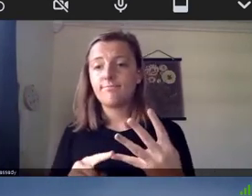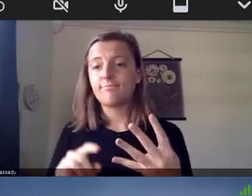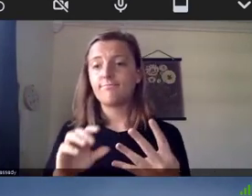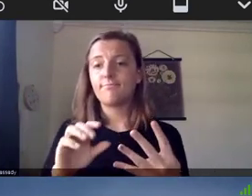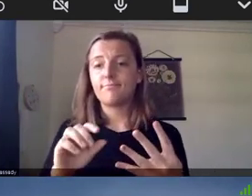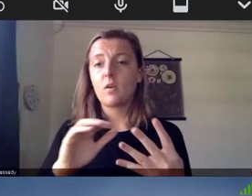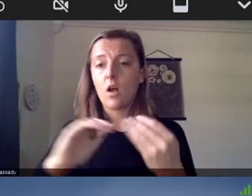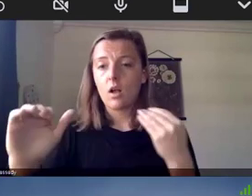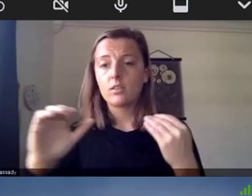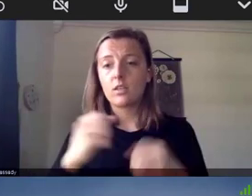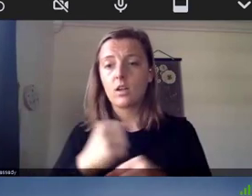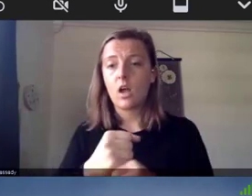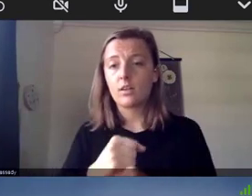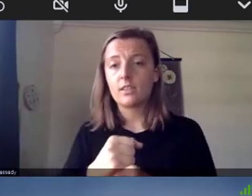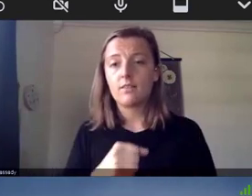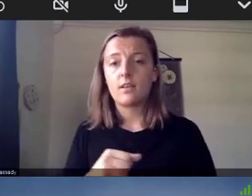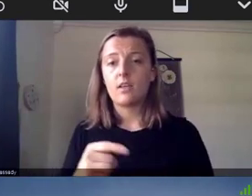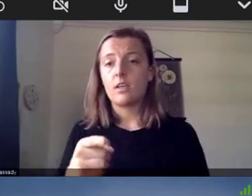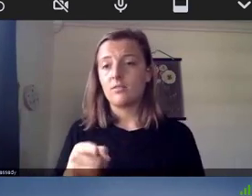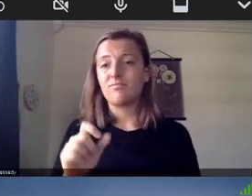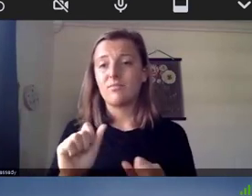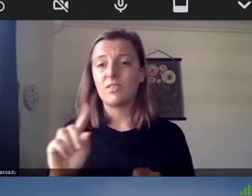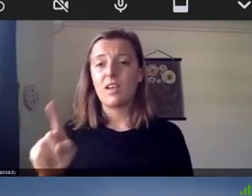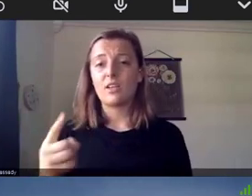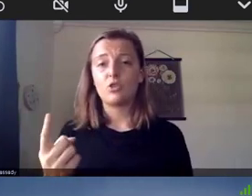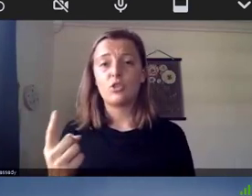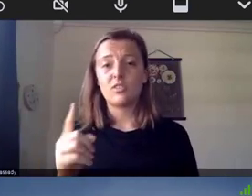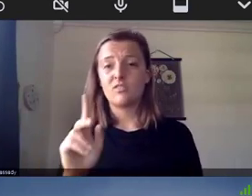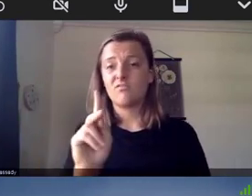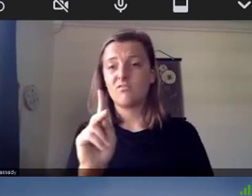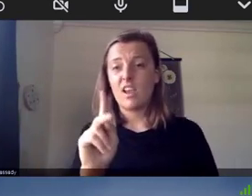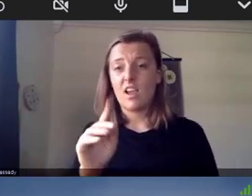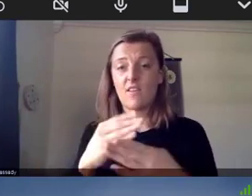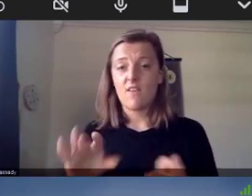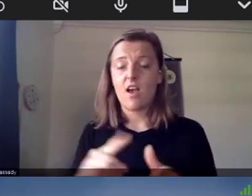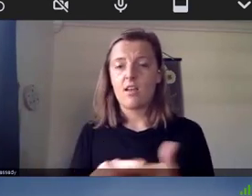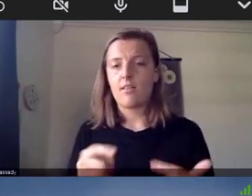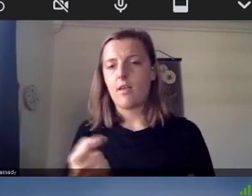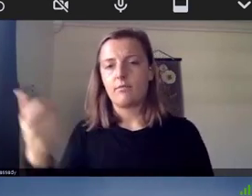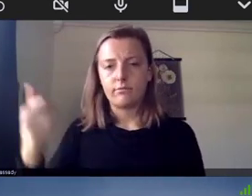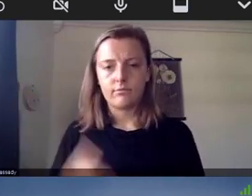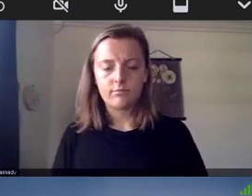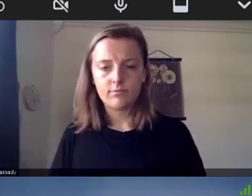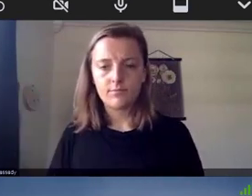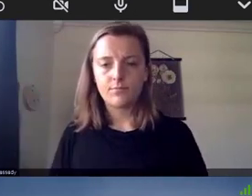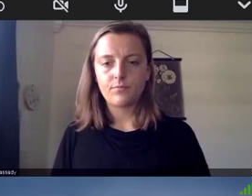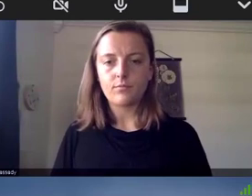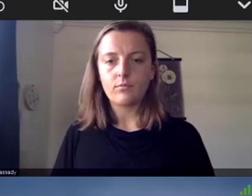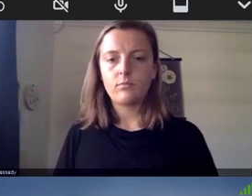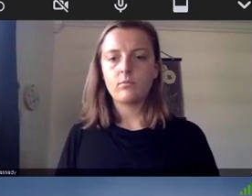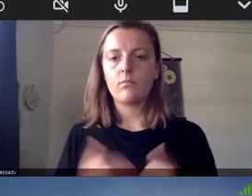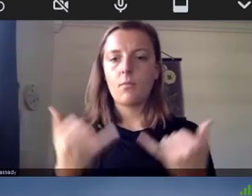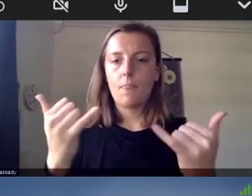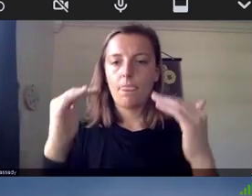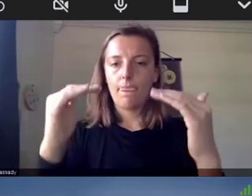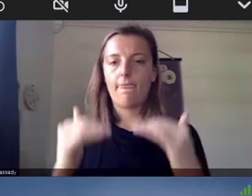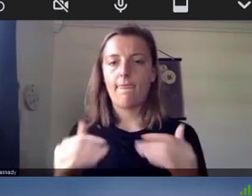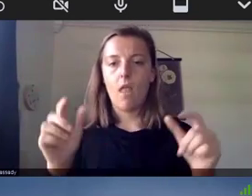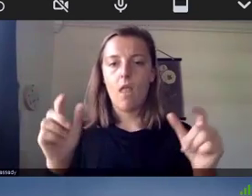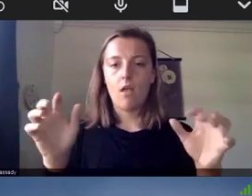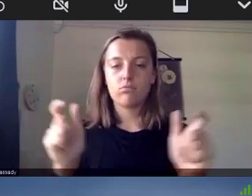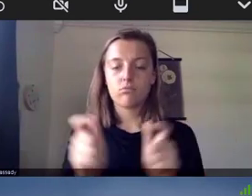the K term goes away. So in that case, we get that the second derivative of temperature with X is equal to